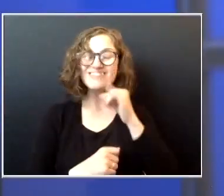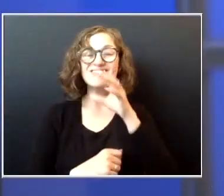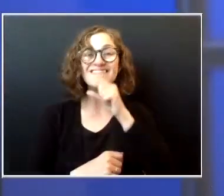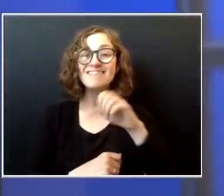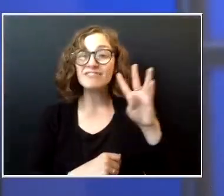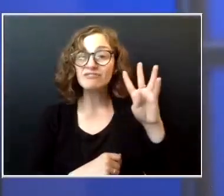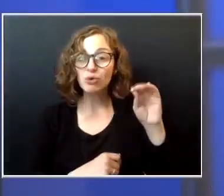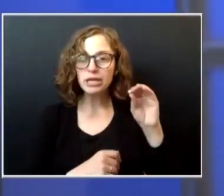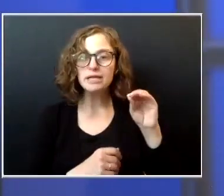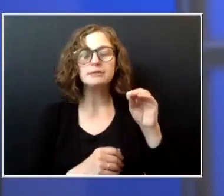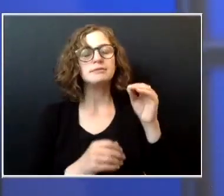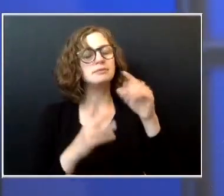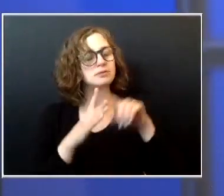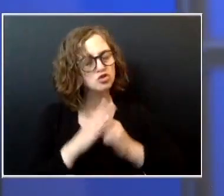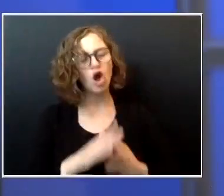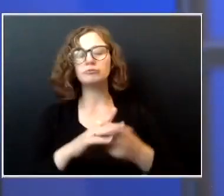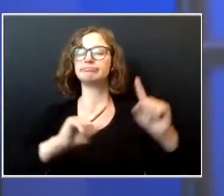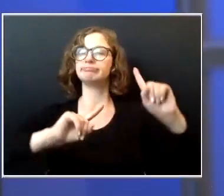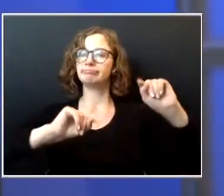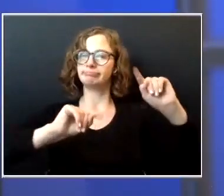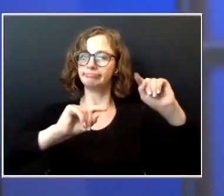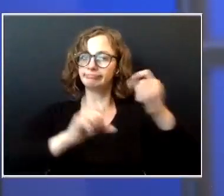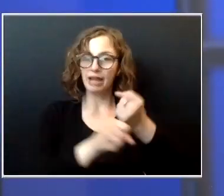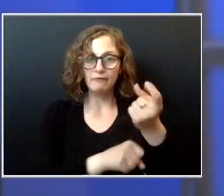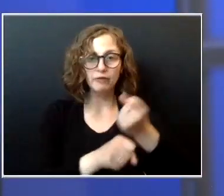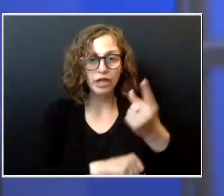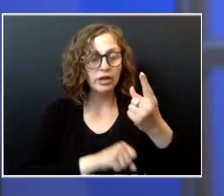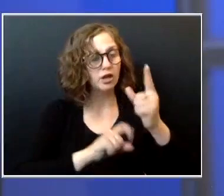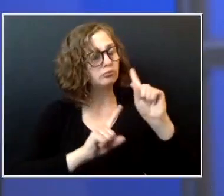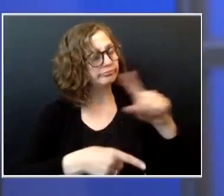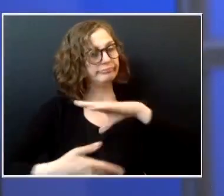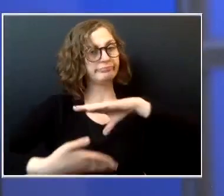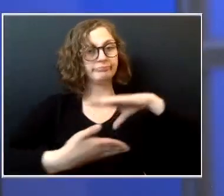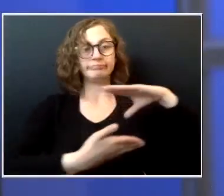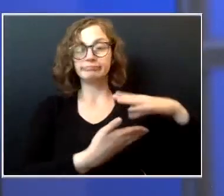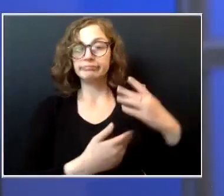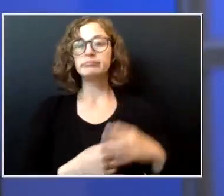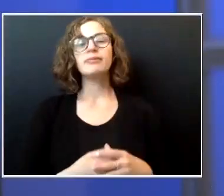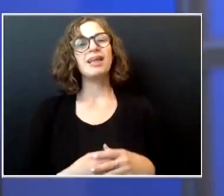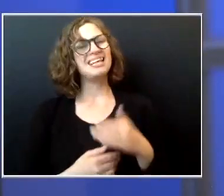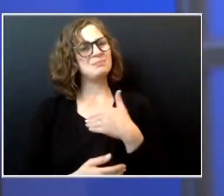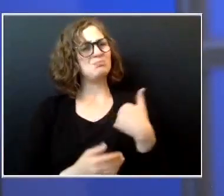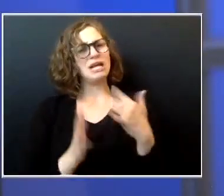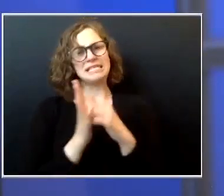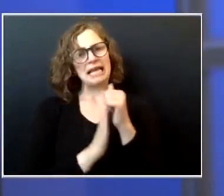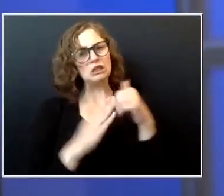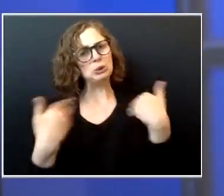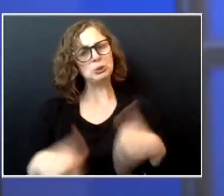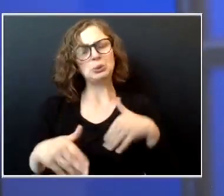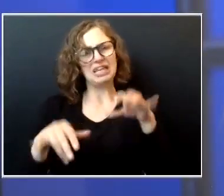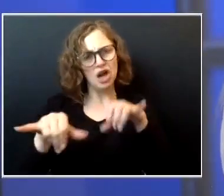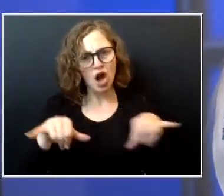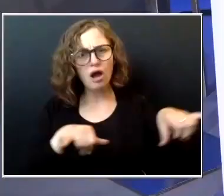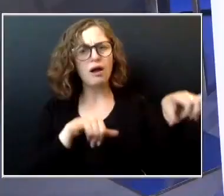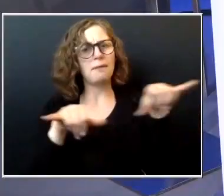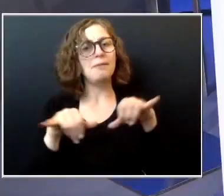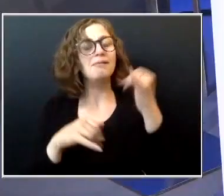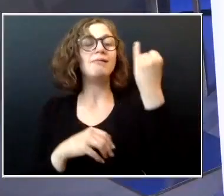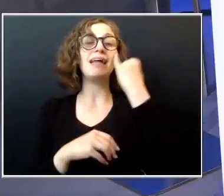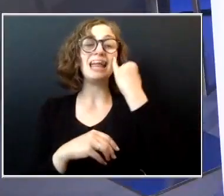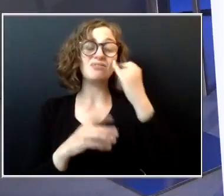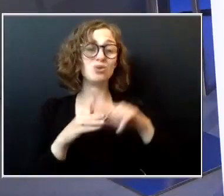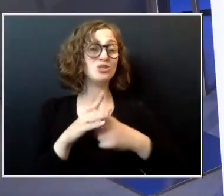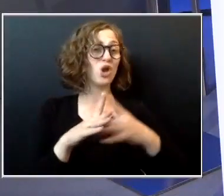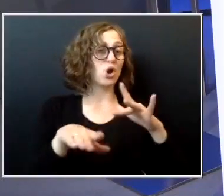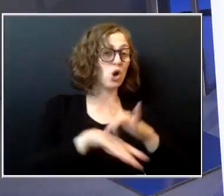common, and we can do the best job by finding cancer at its earliest stage when it's small and treatable. Any